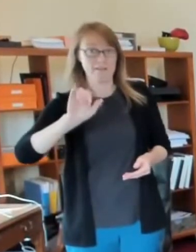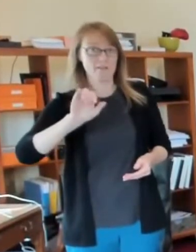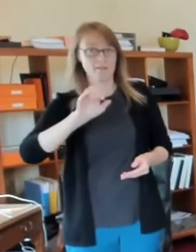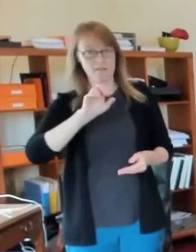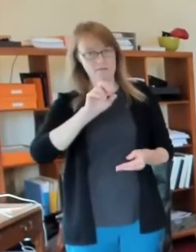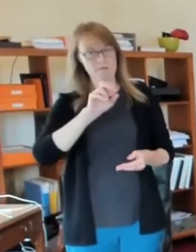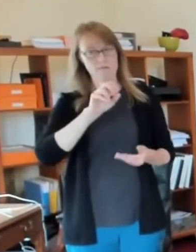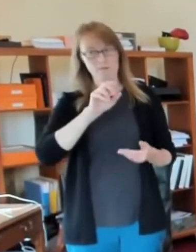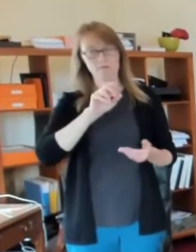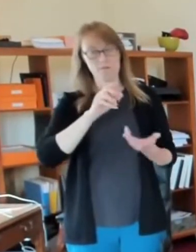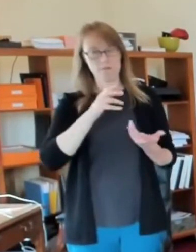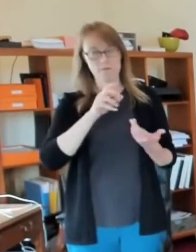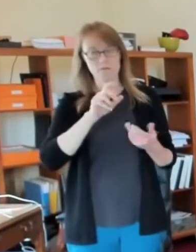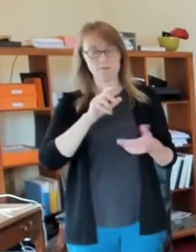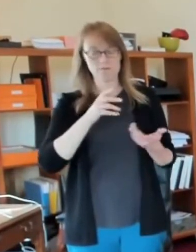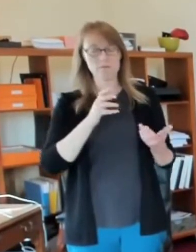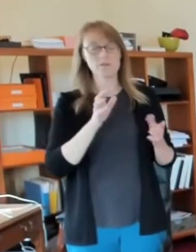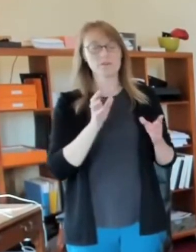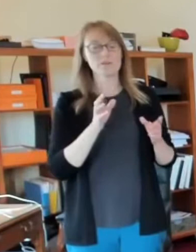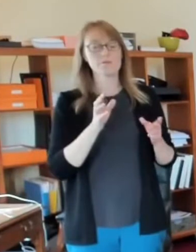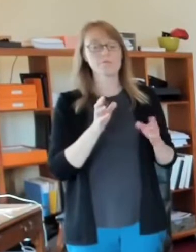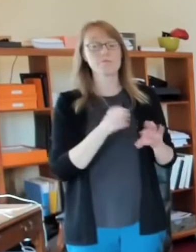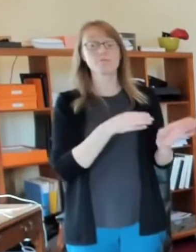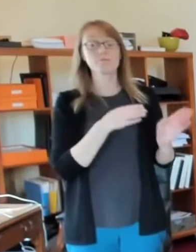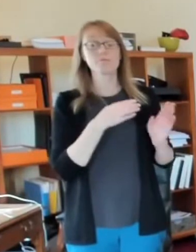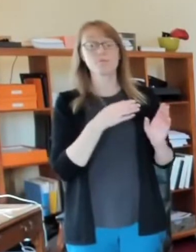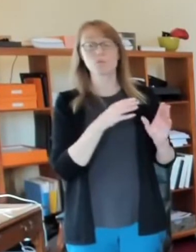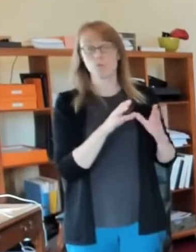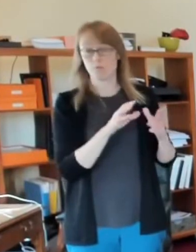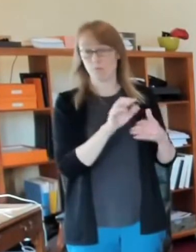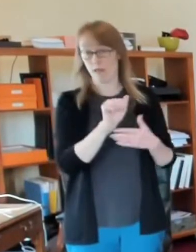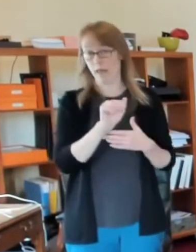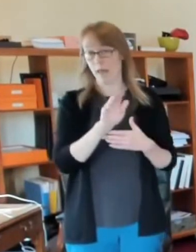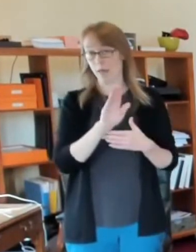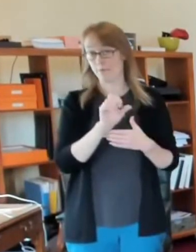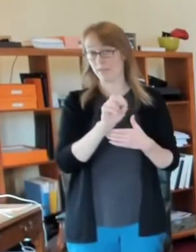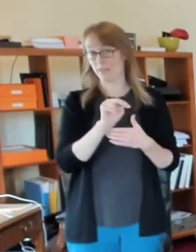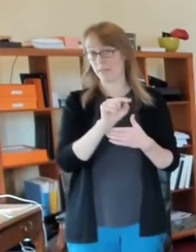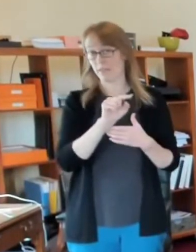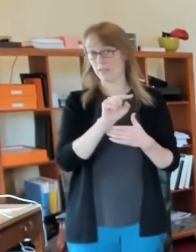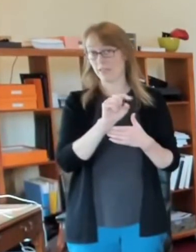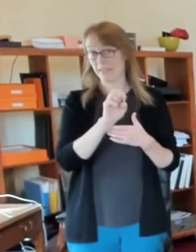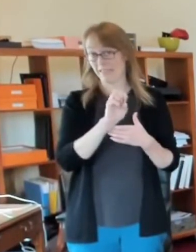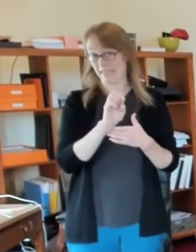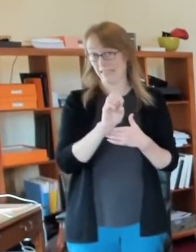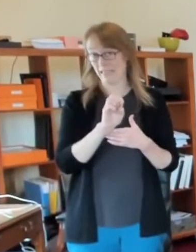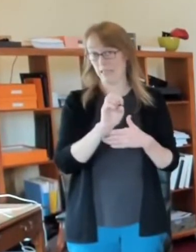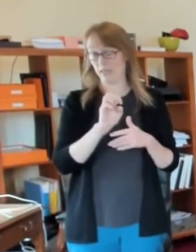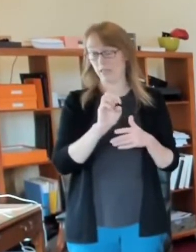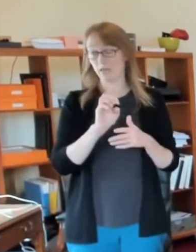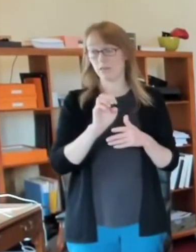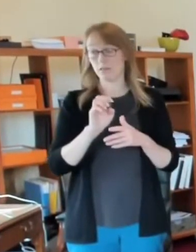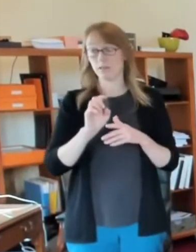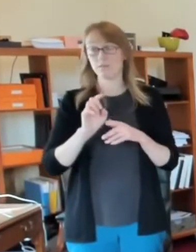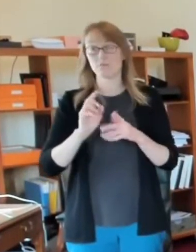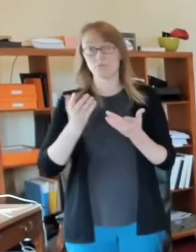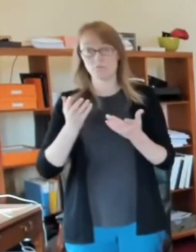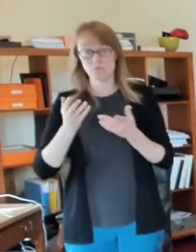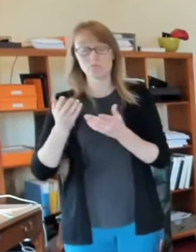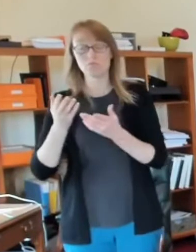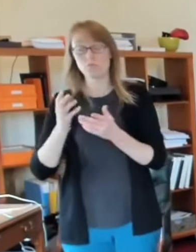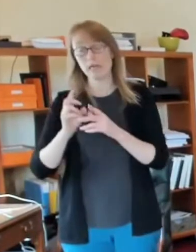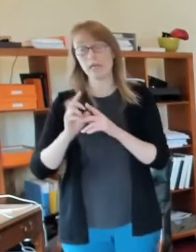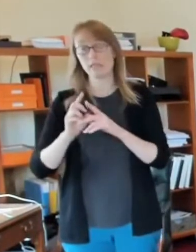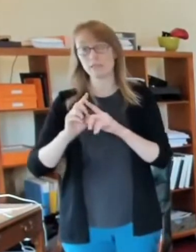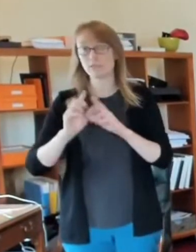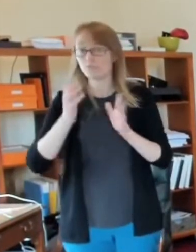many people are eligible for an absentee ballot without a notary. And that is if you're over 65,